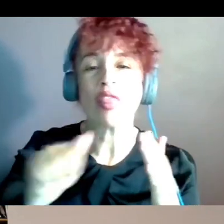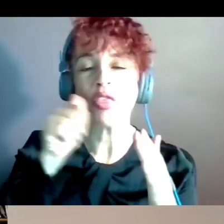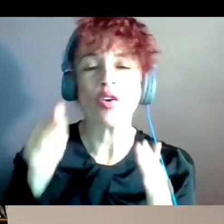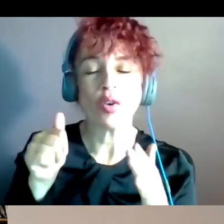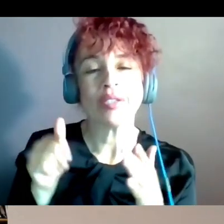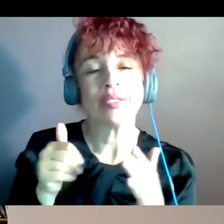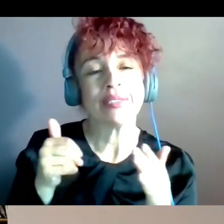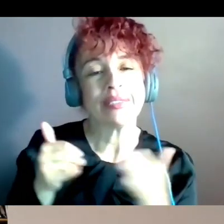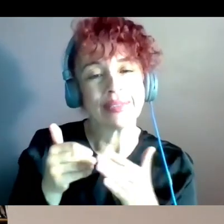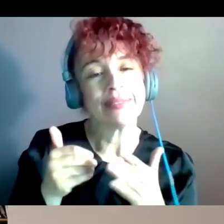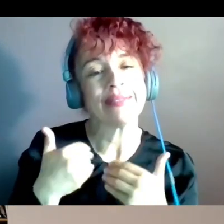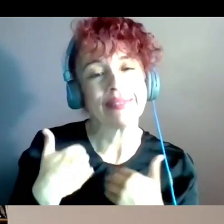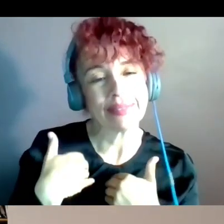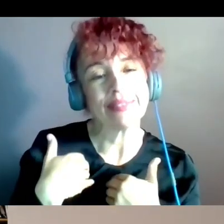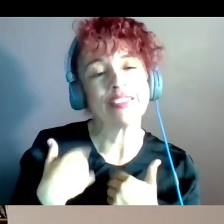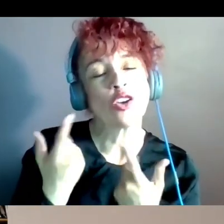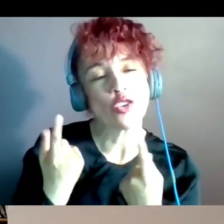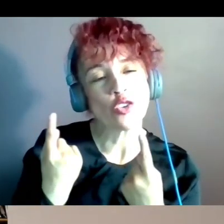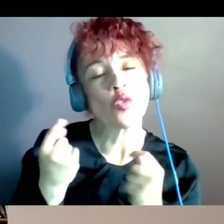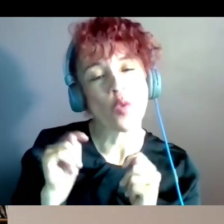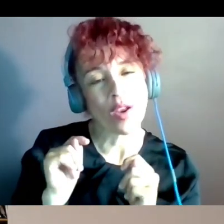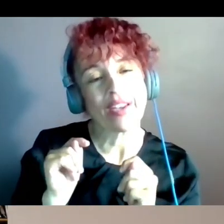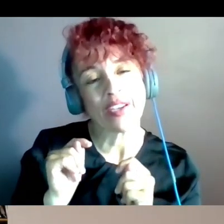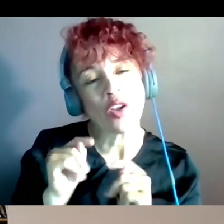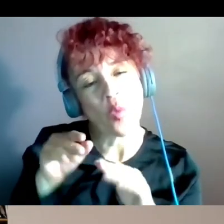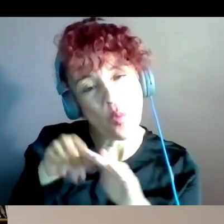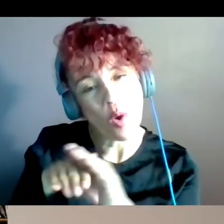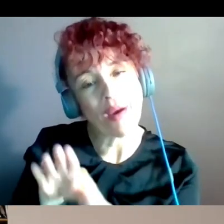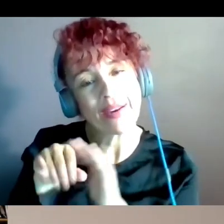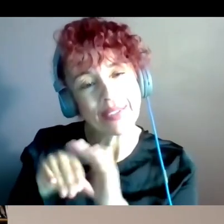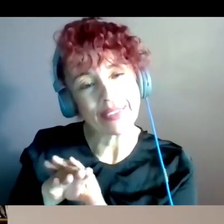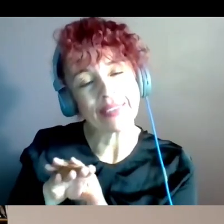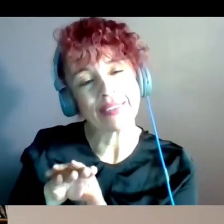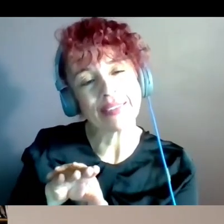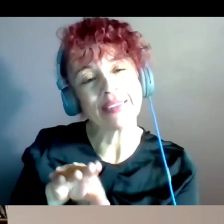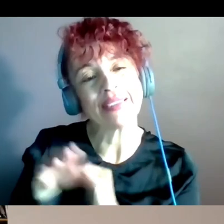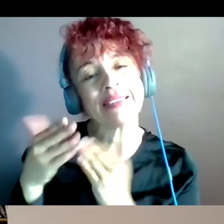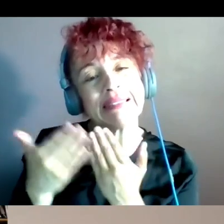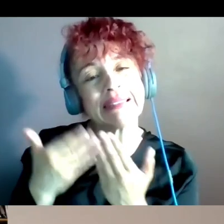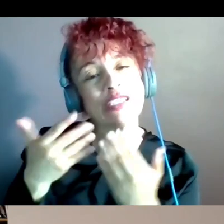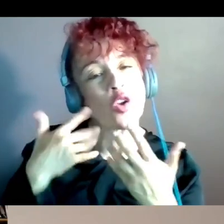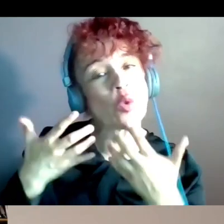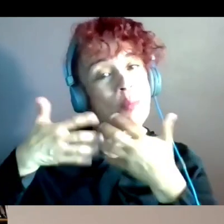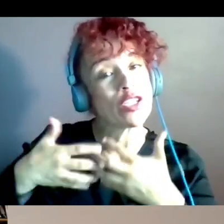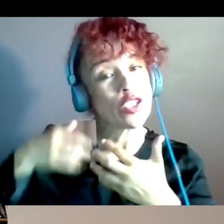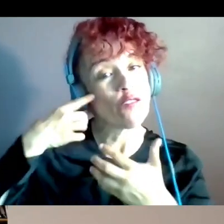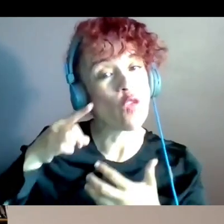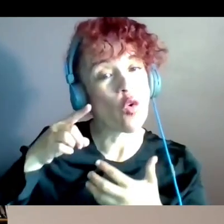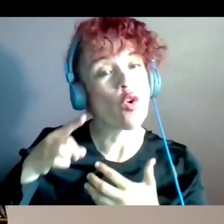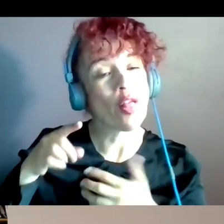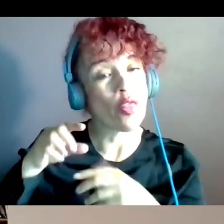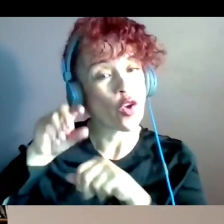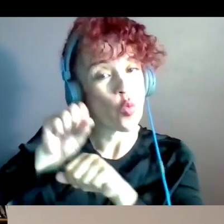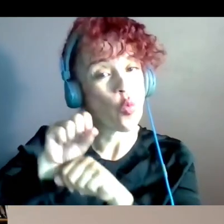mill where they have cherry wood, you'd find the grade is kind of wonky and could easily be machined for mill work or